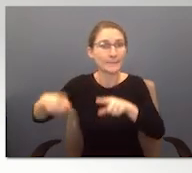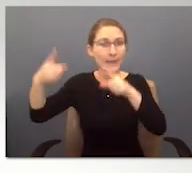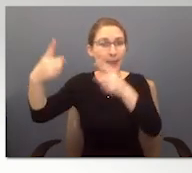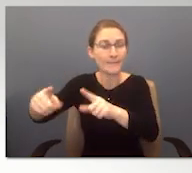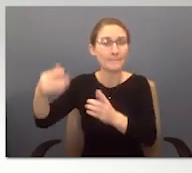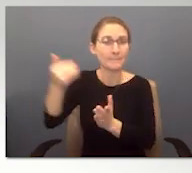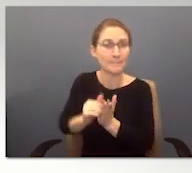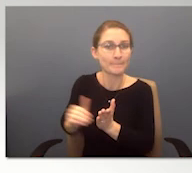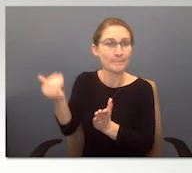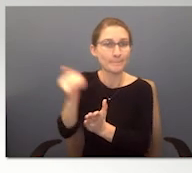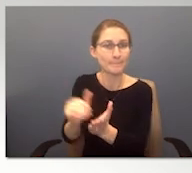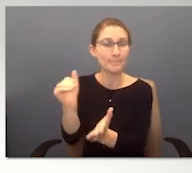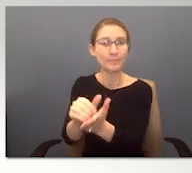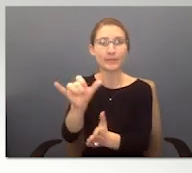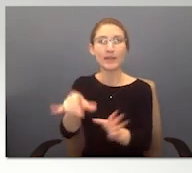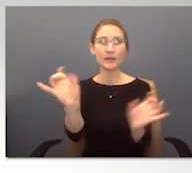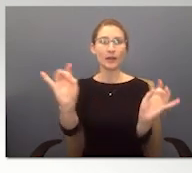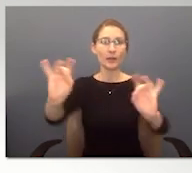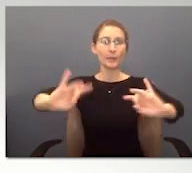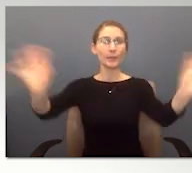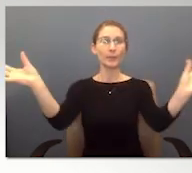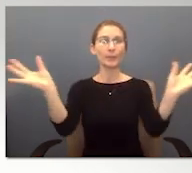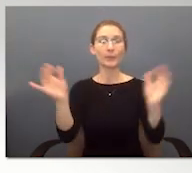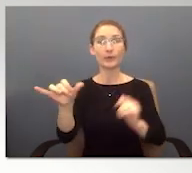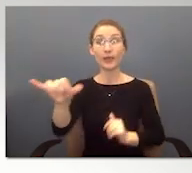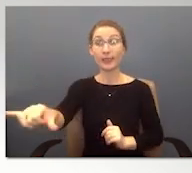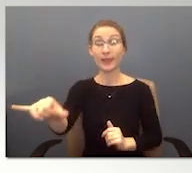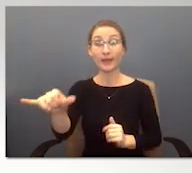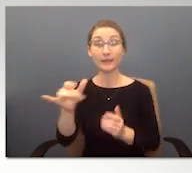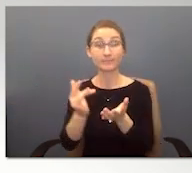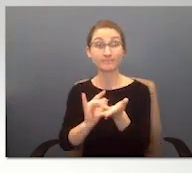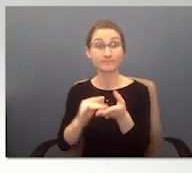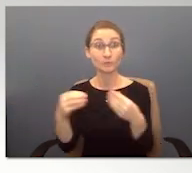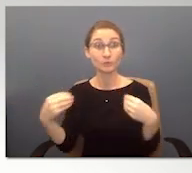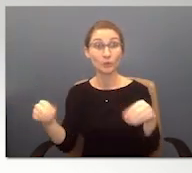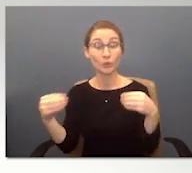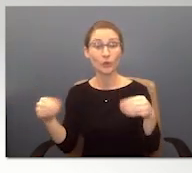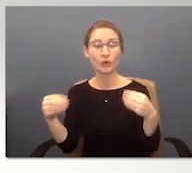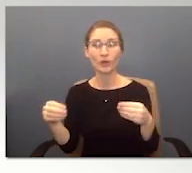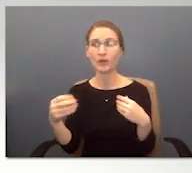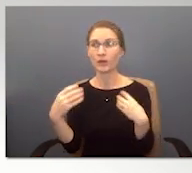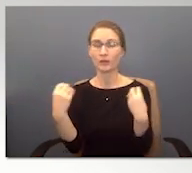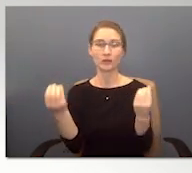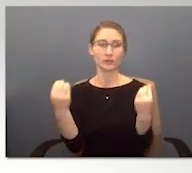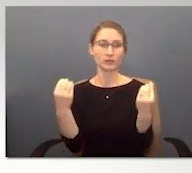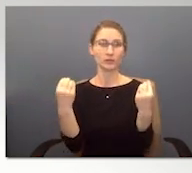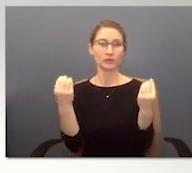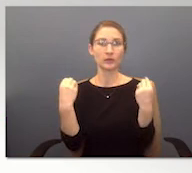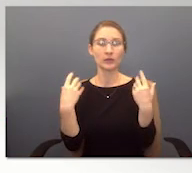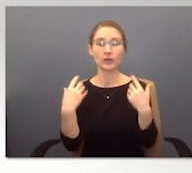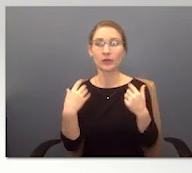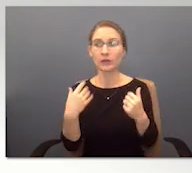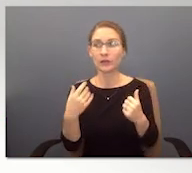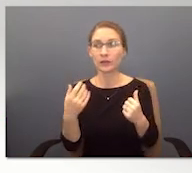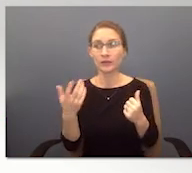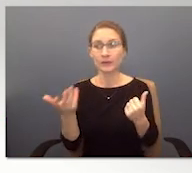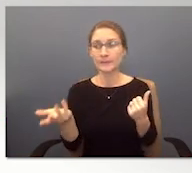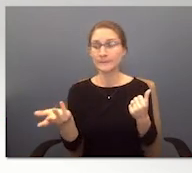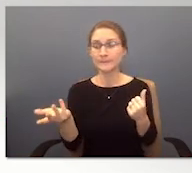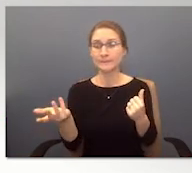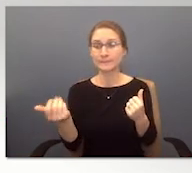disastrous. And I ended up getting a pharmacy that is able to handle all of our specialty stuff from the medical marijuana